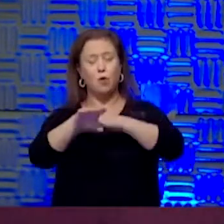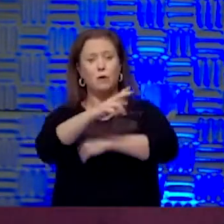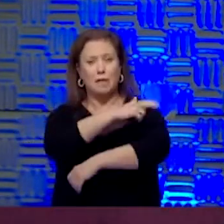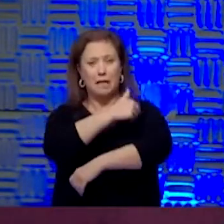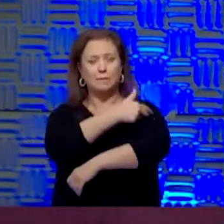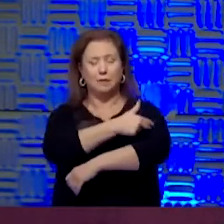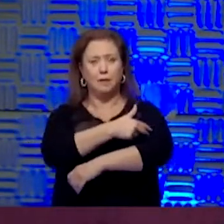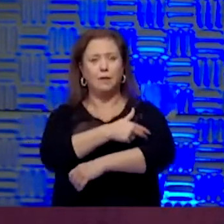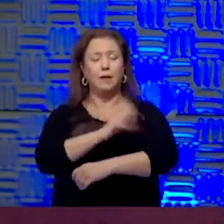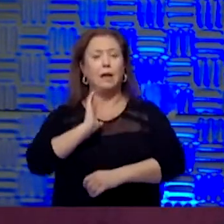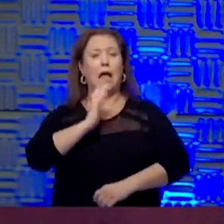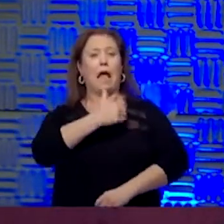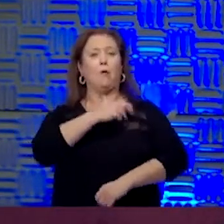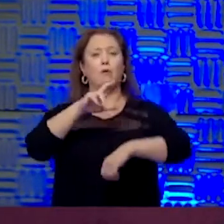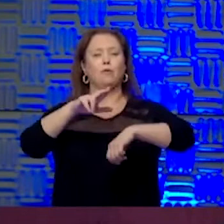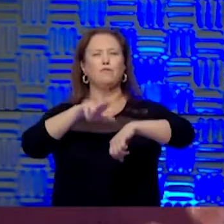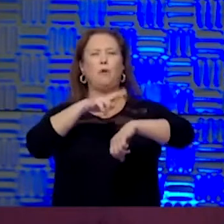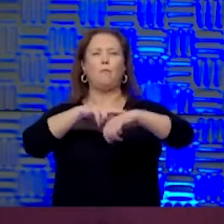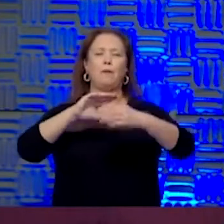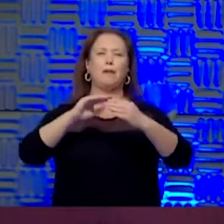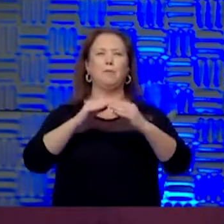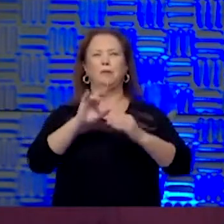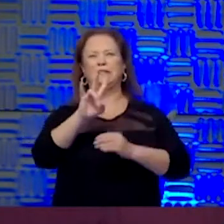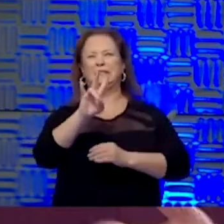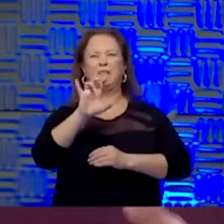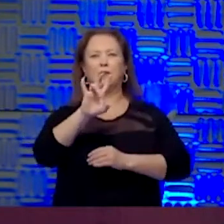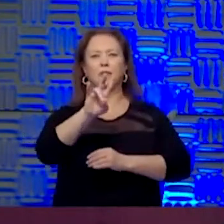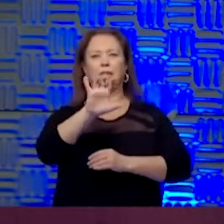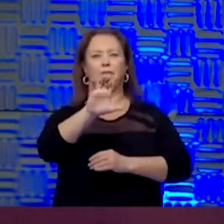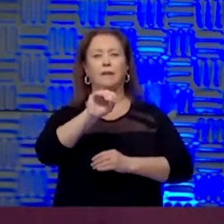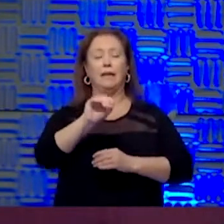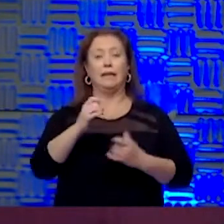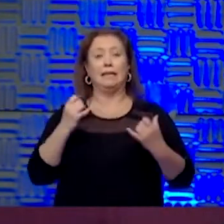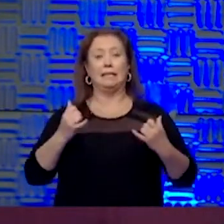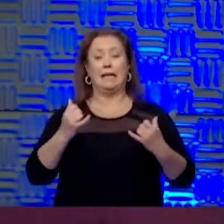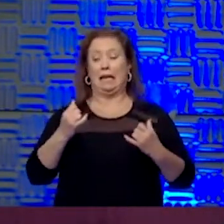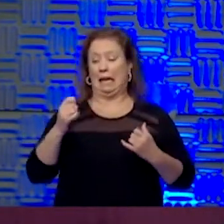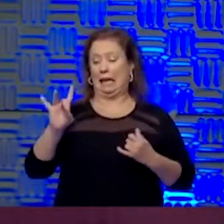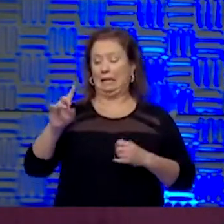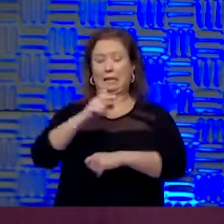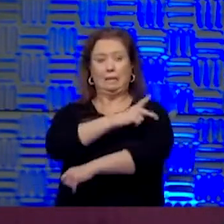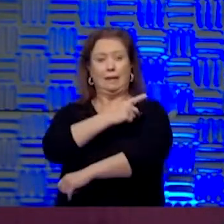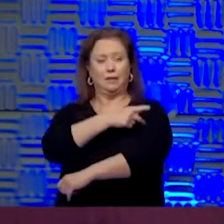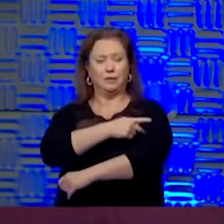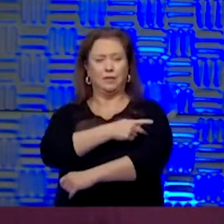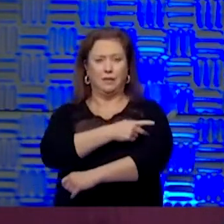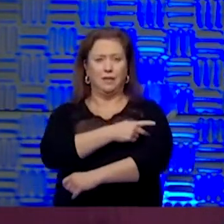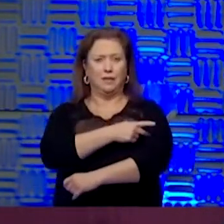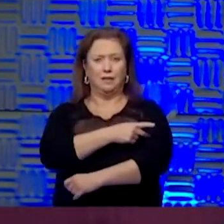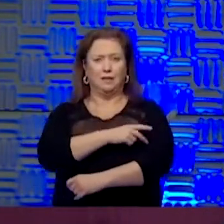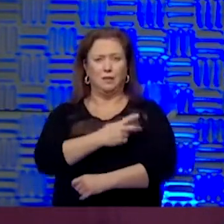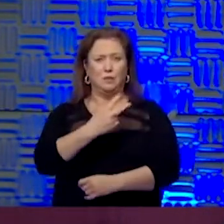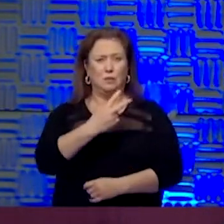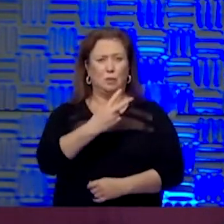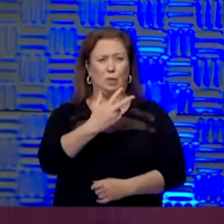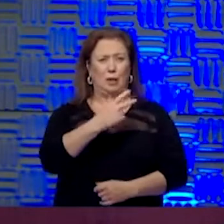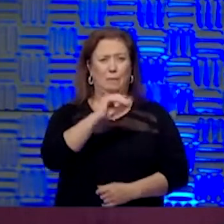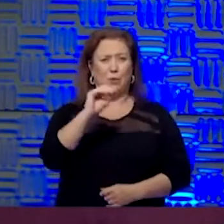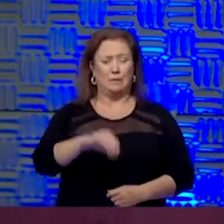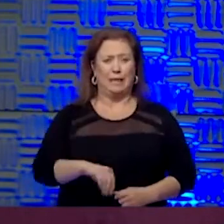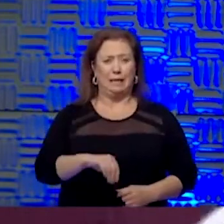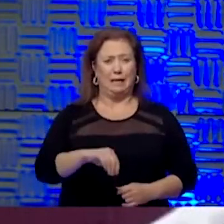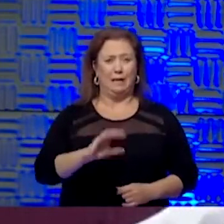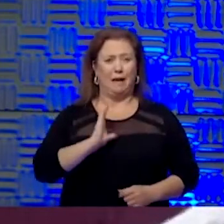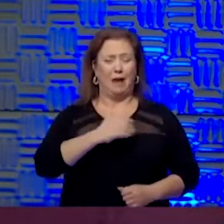think about that, our normal census here is around 700 and 750. We have 18 patients today with COVID in it. So that's like 2 or 3% of our